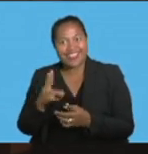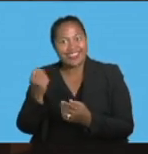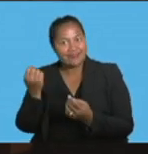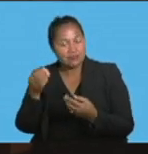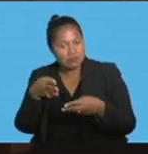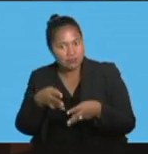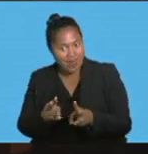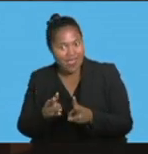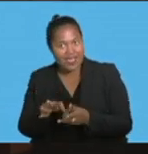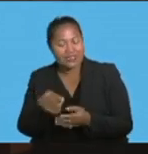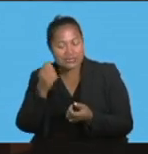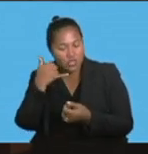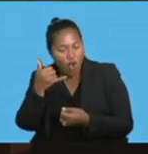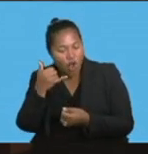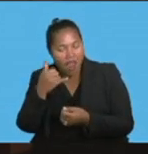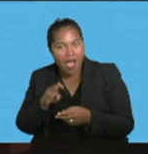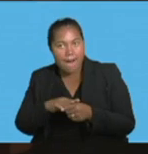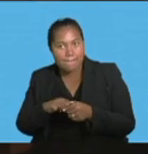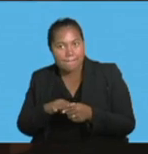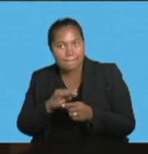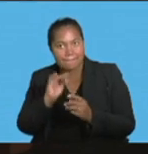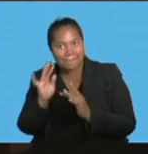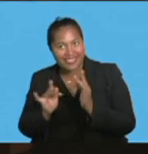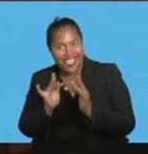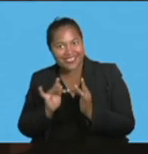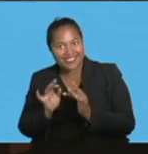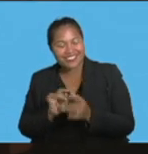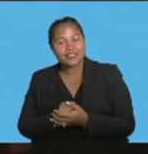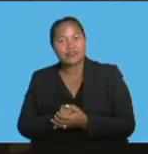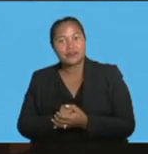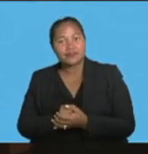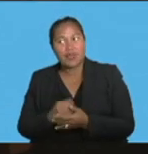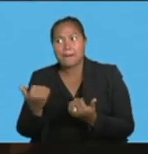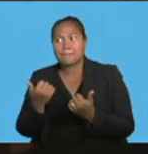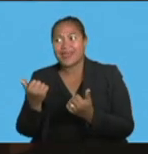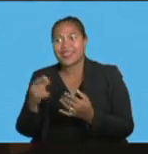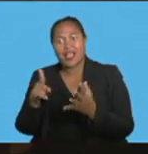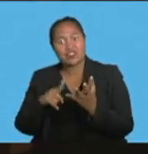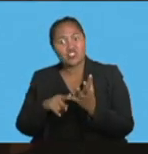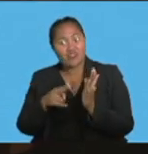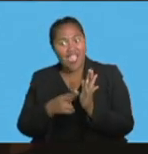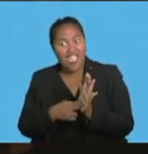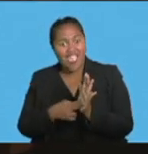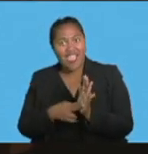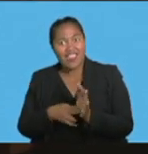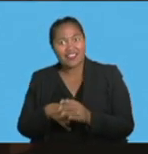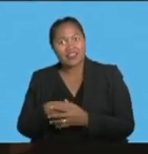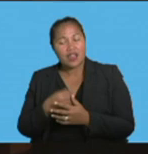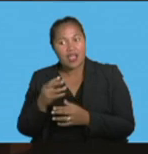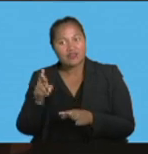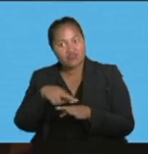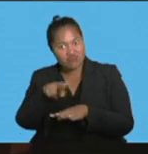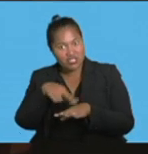text, or email. Many countries, like the National Health Services in the United Kingdom, only utilize a written